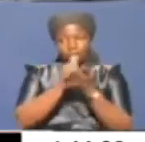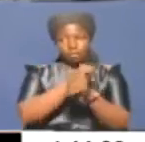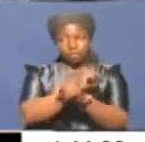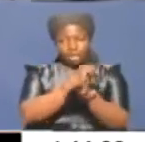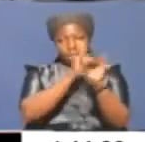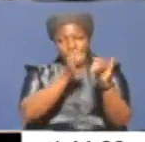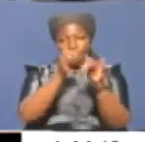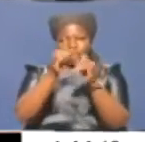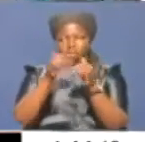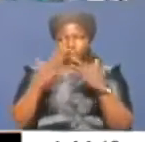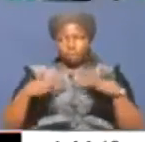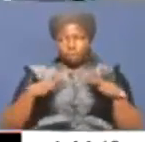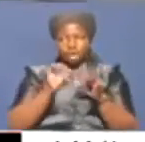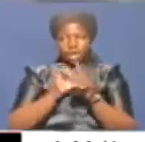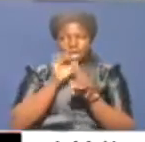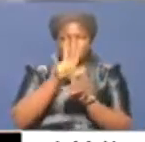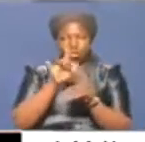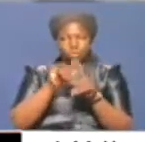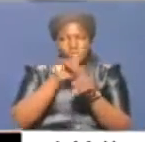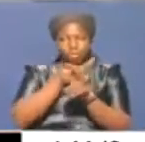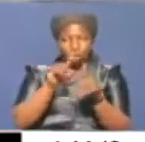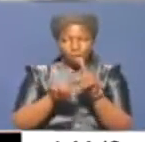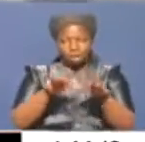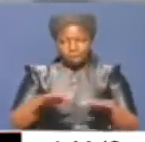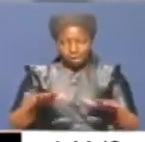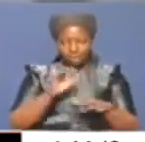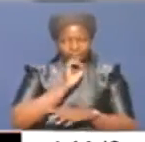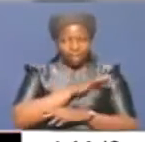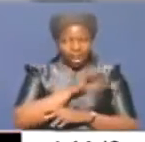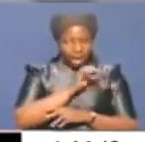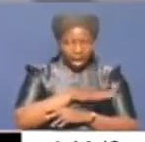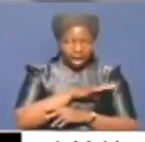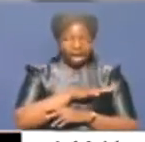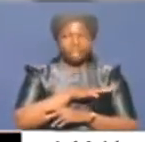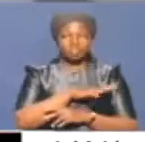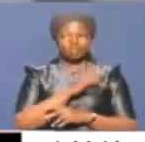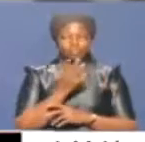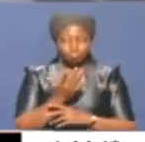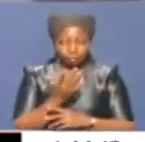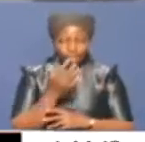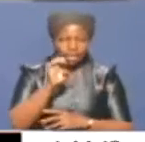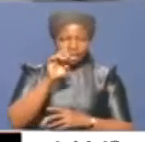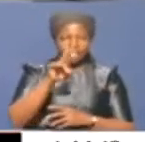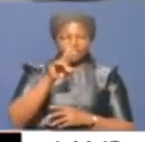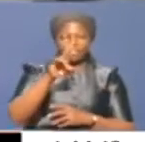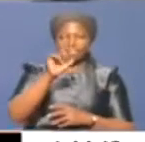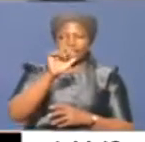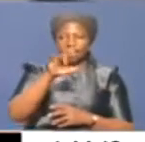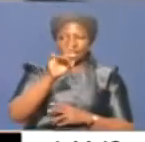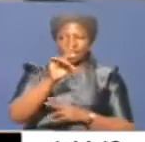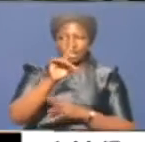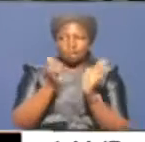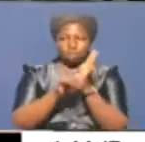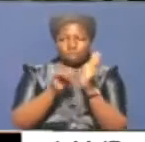exposed to the property market. Fears have grown in recent weeks about Evergrande's problems spreading through the world's